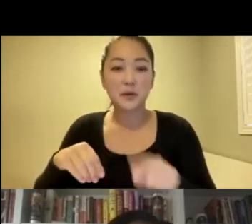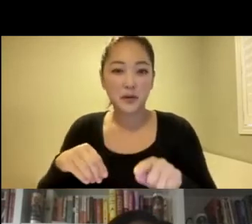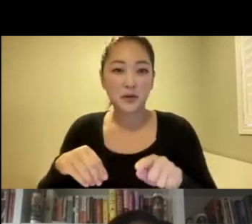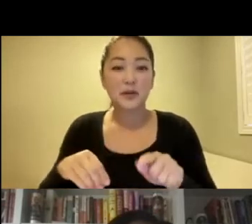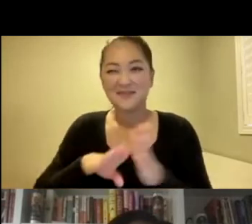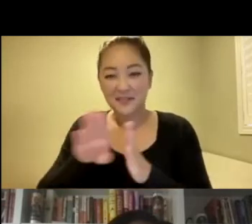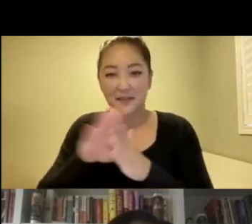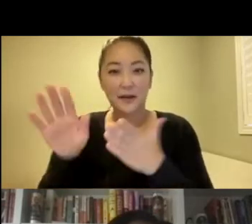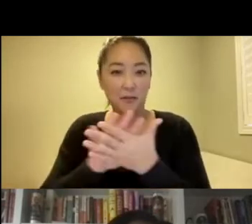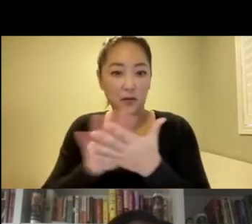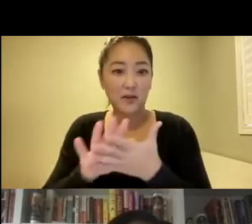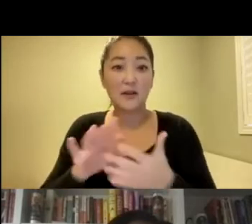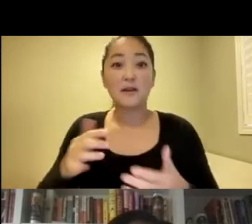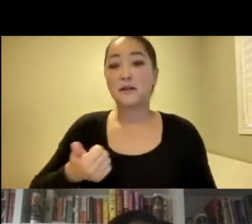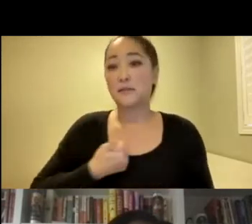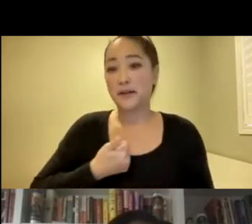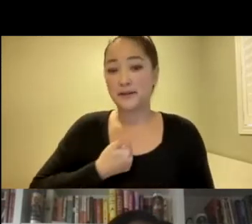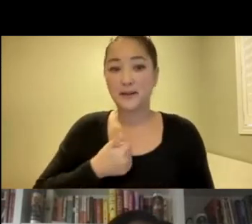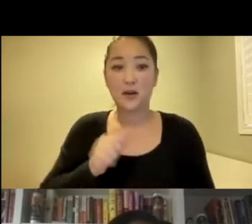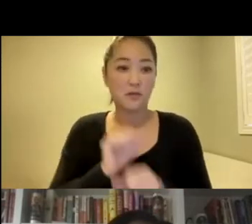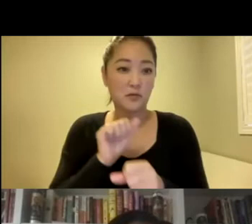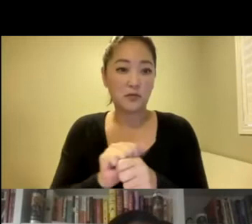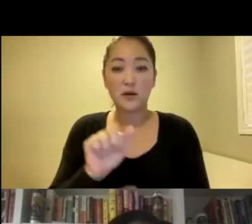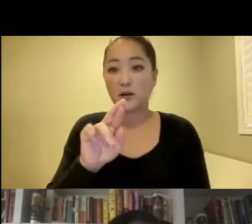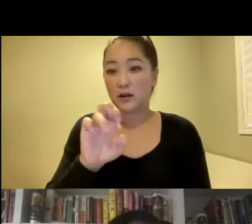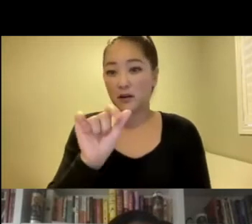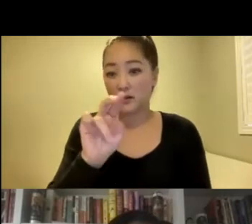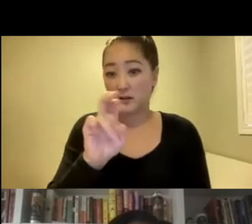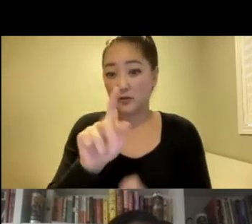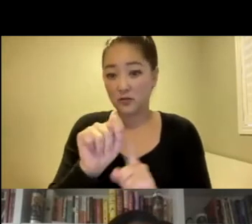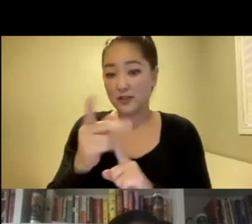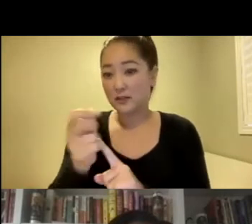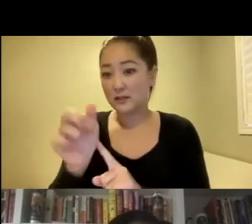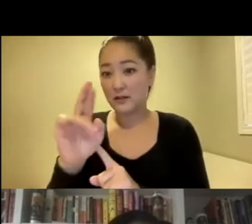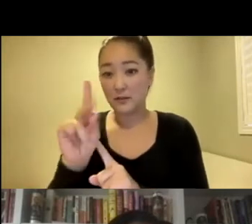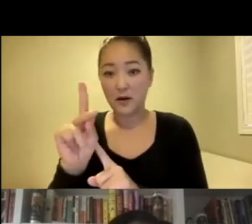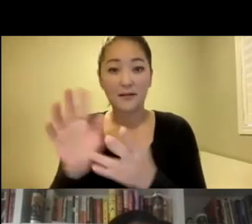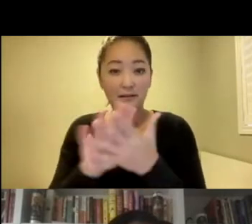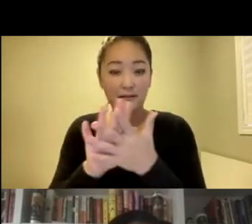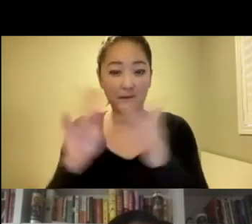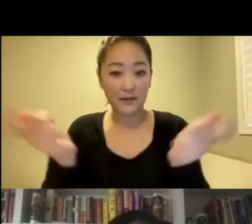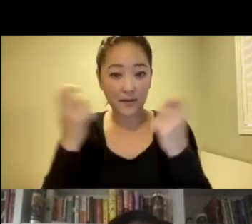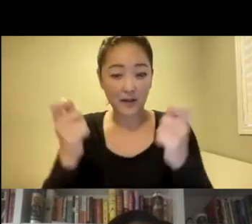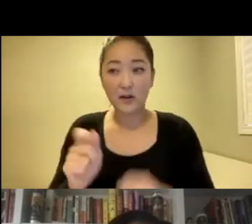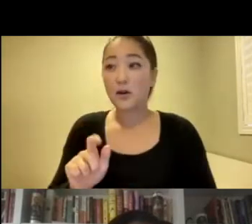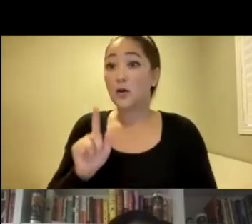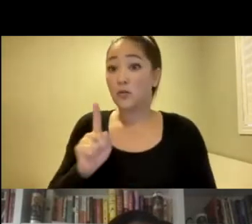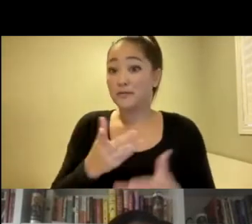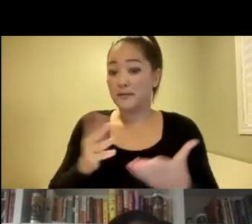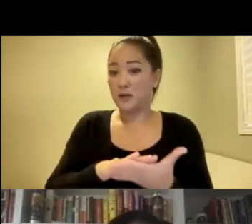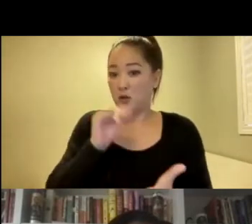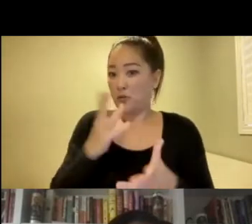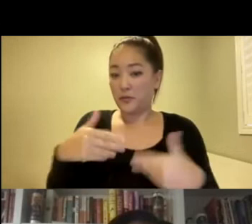a bunch of years. And in that time, I was just like, one main lesson that I learned there was like how important